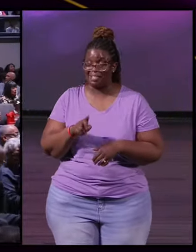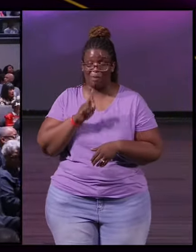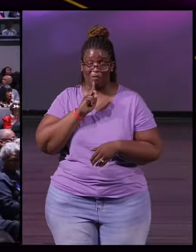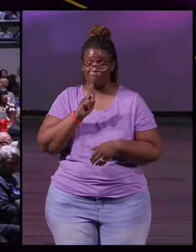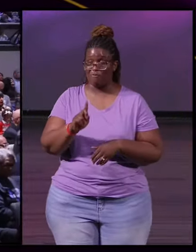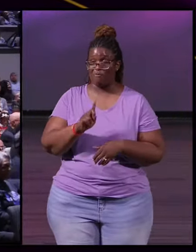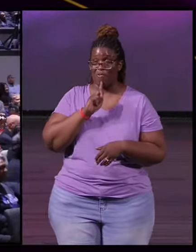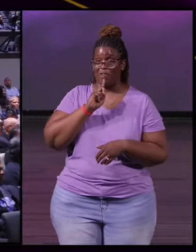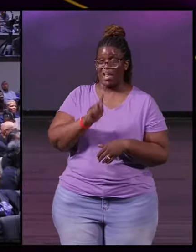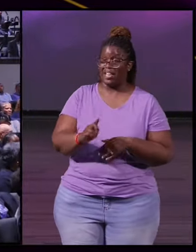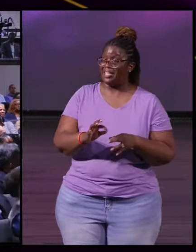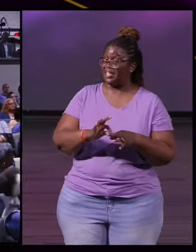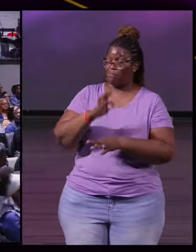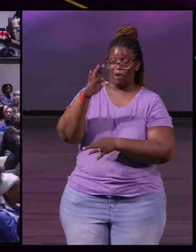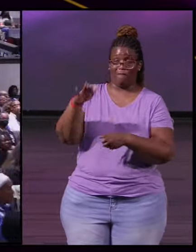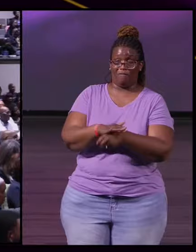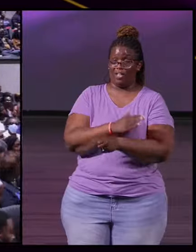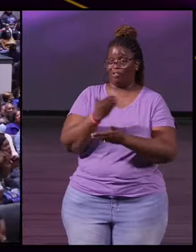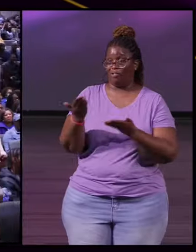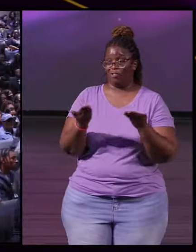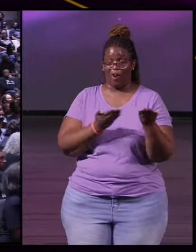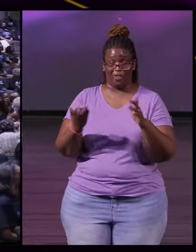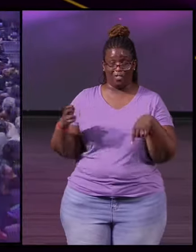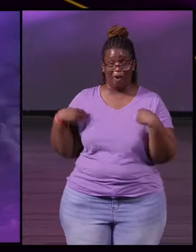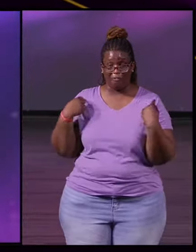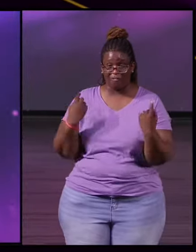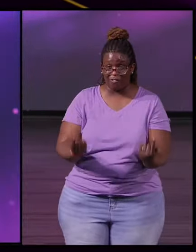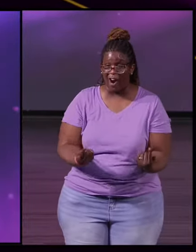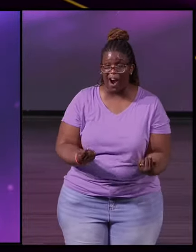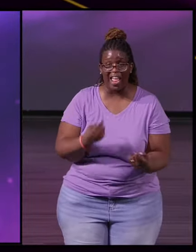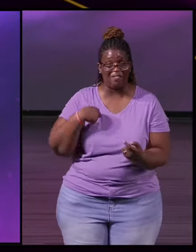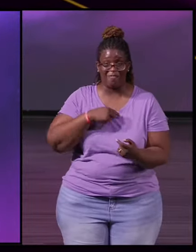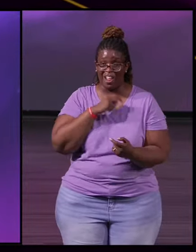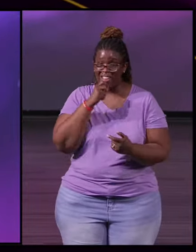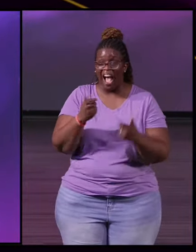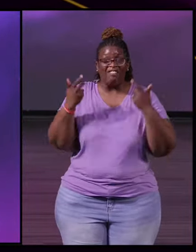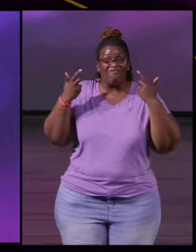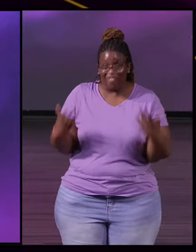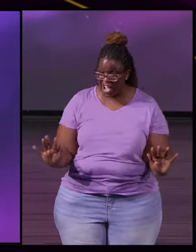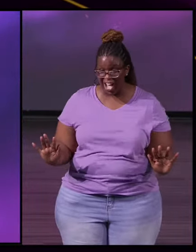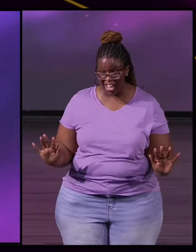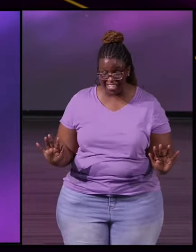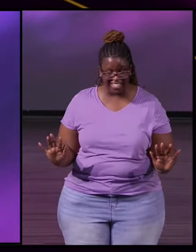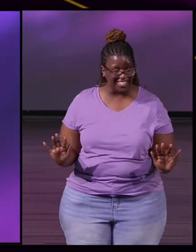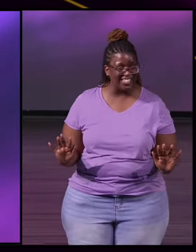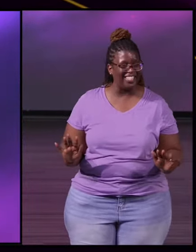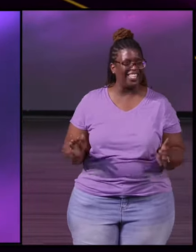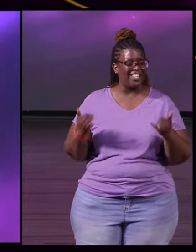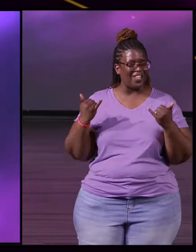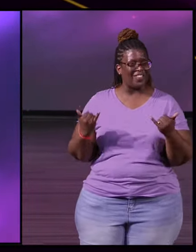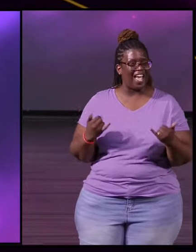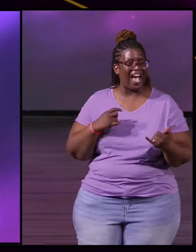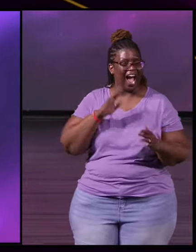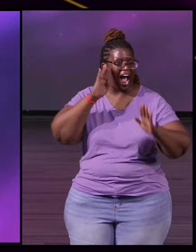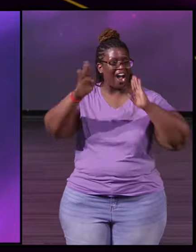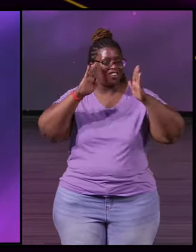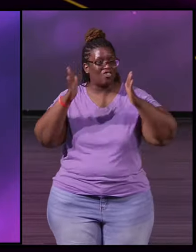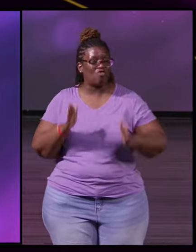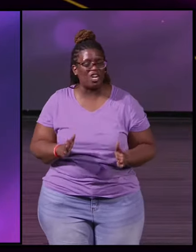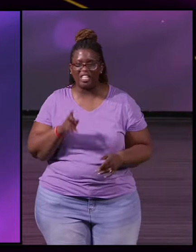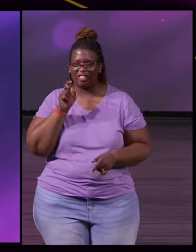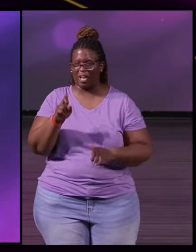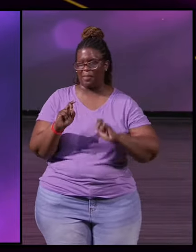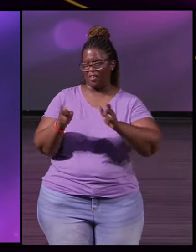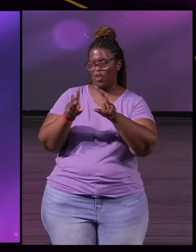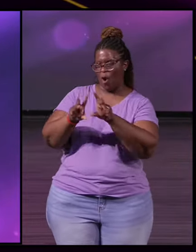high spirit-filled service already, and we not even done. So at this time, our greeter should have come by to